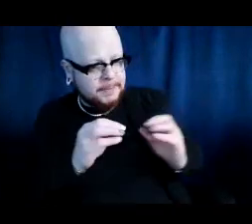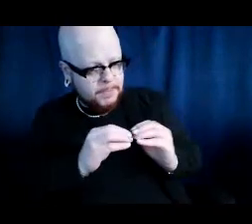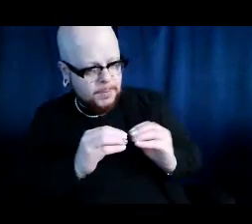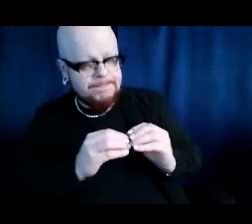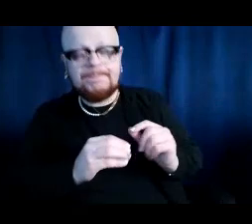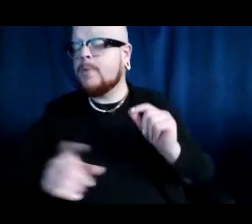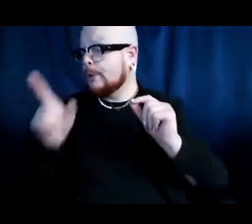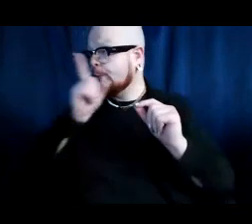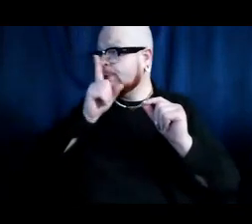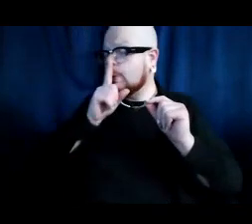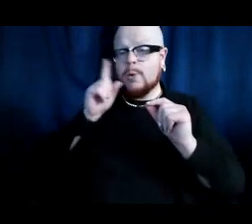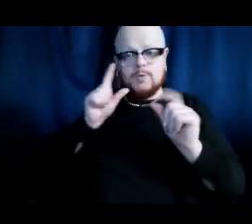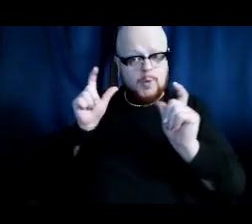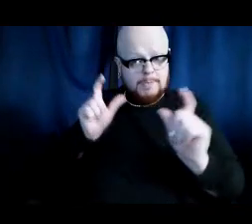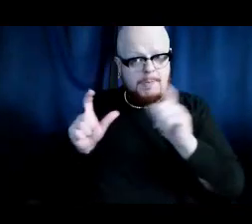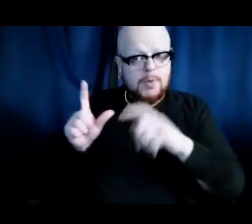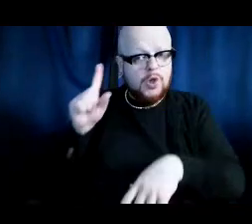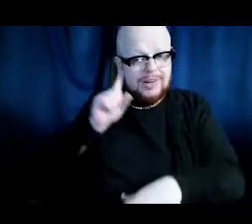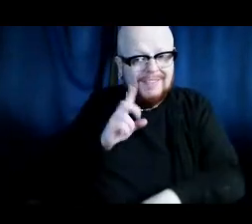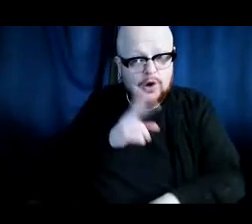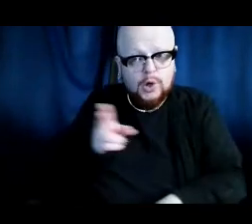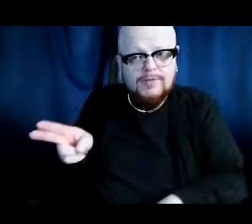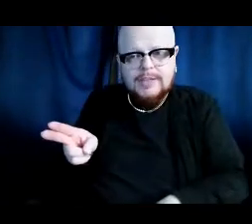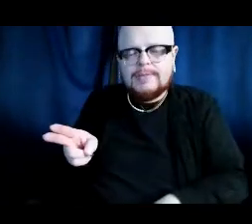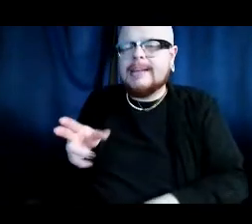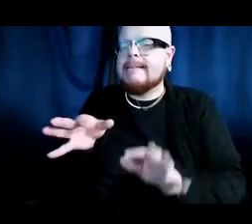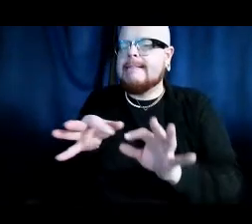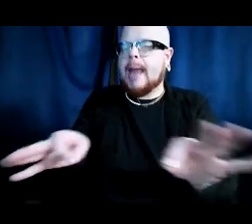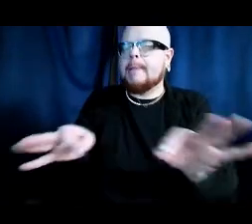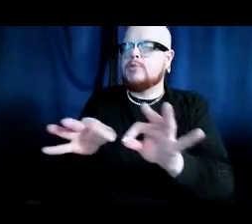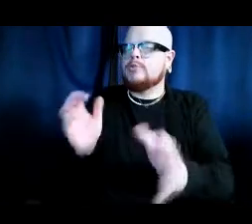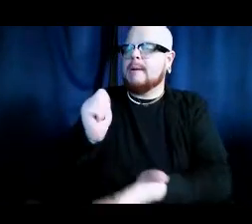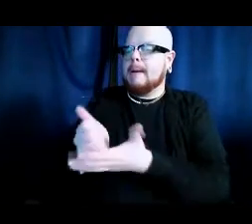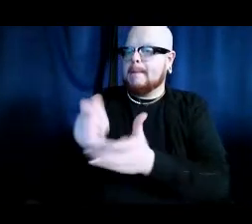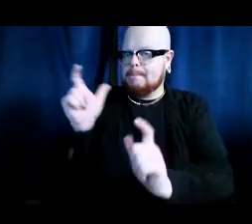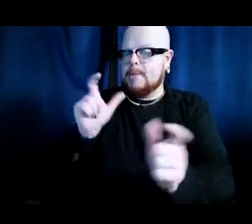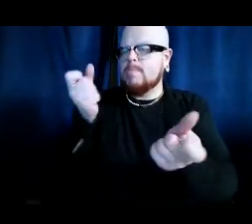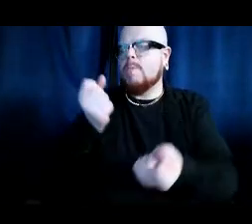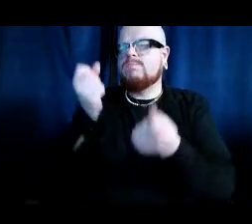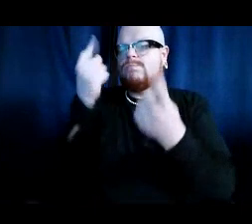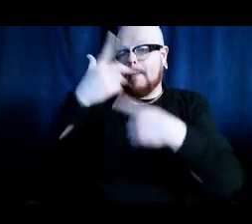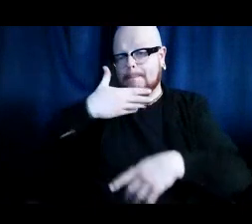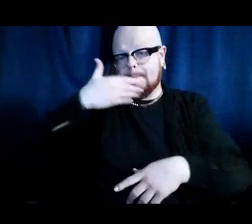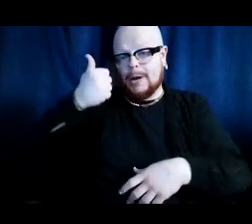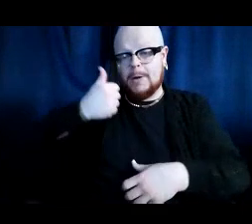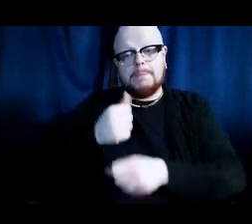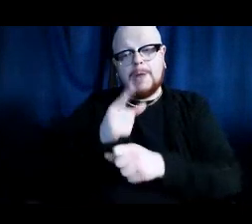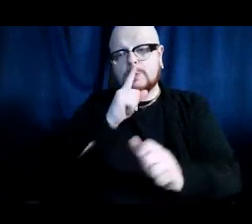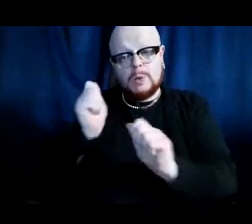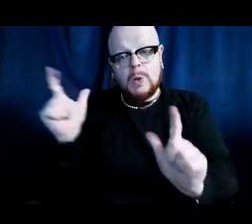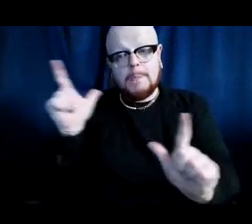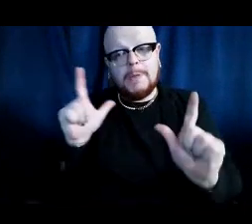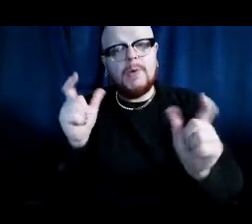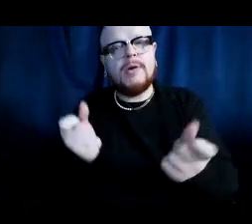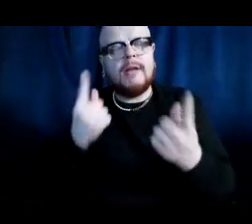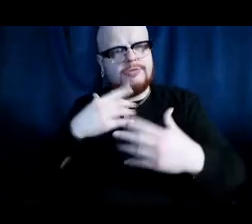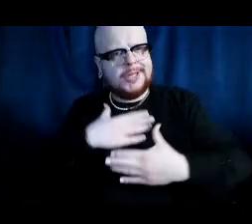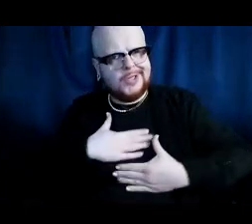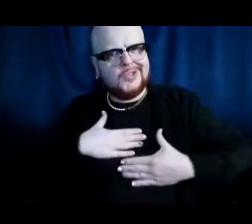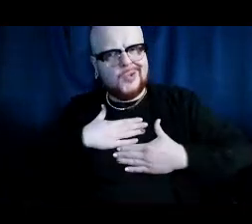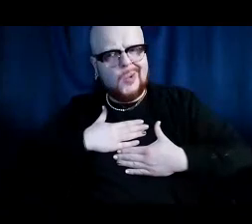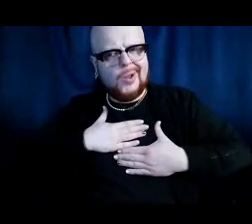or hard of hearing, ensuring everyone can enjoy and understand the content. They can benefit individuals with